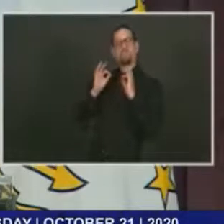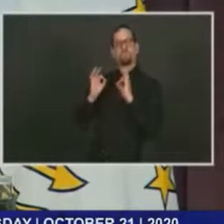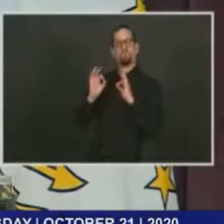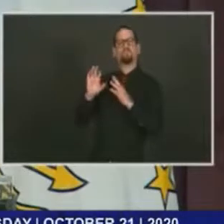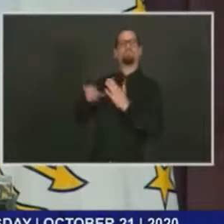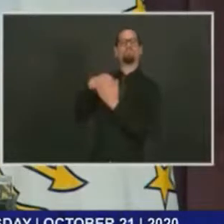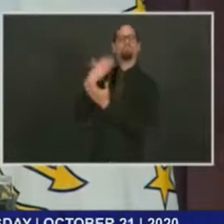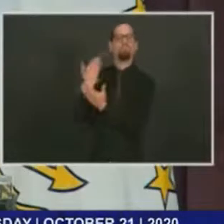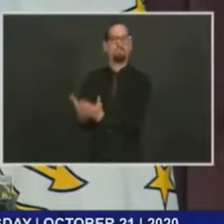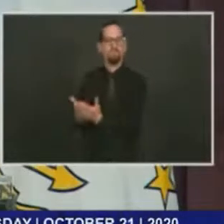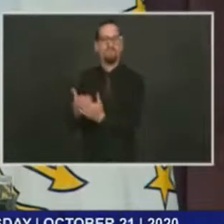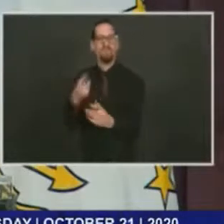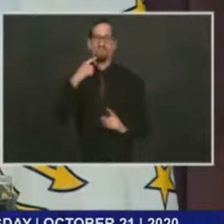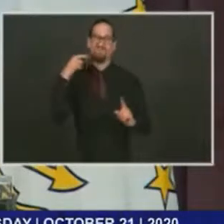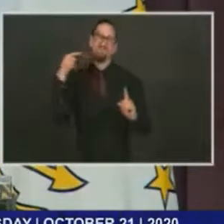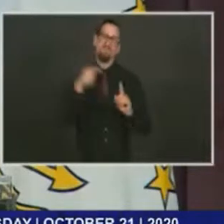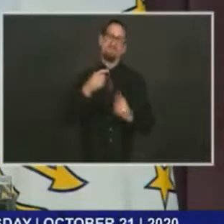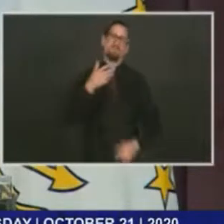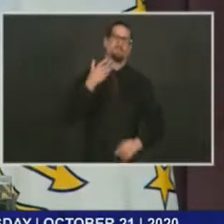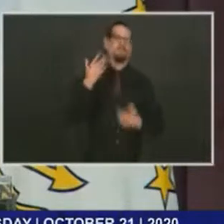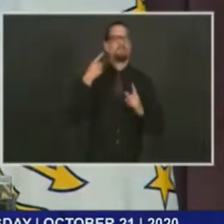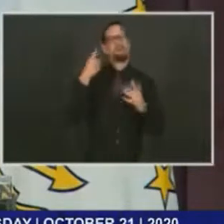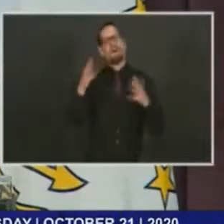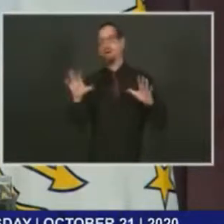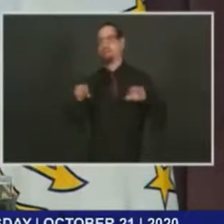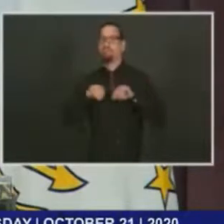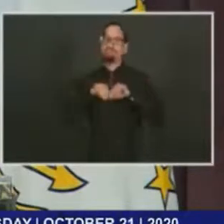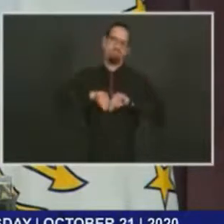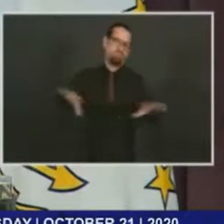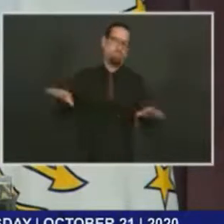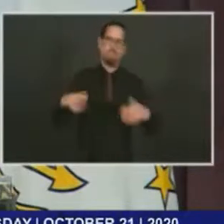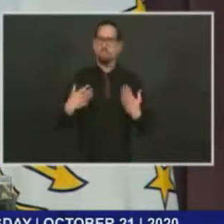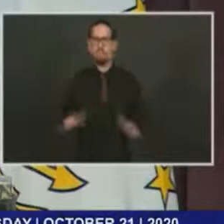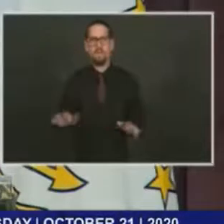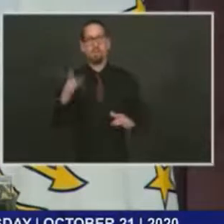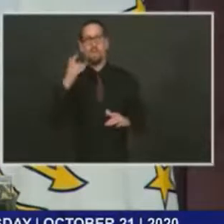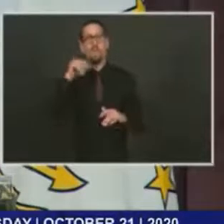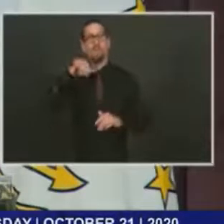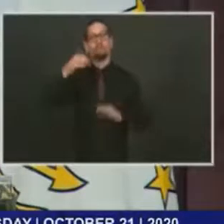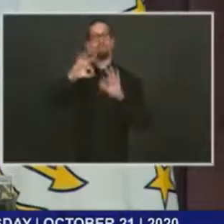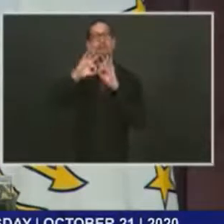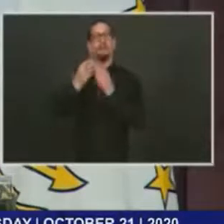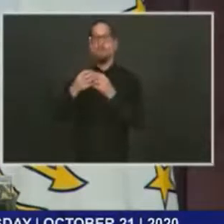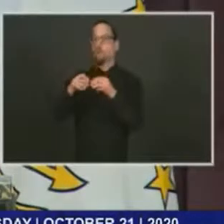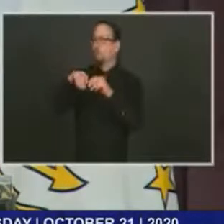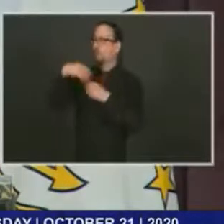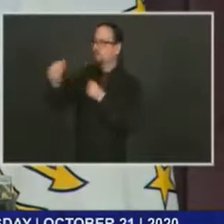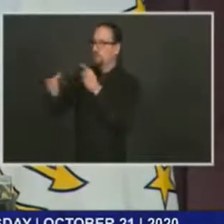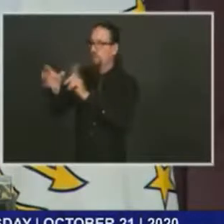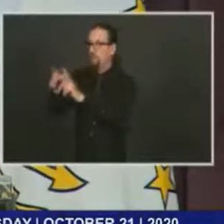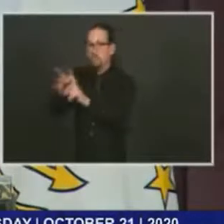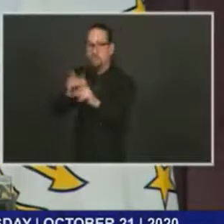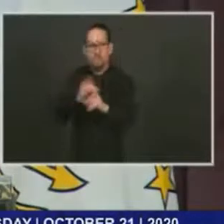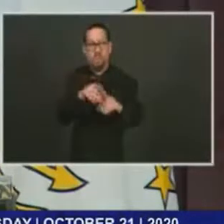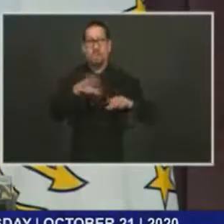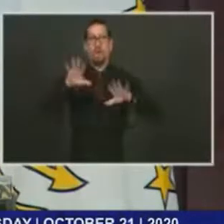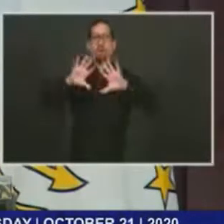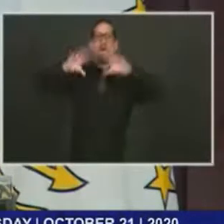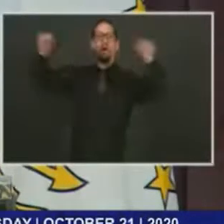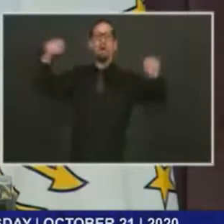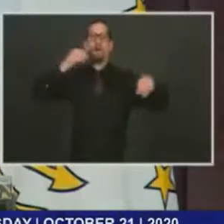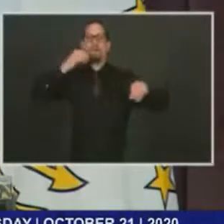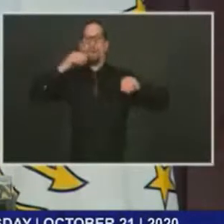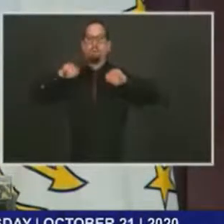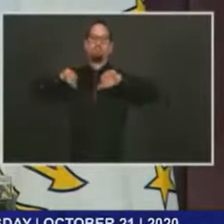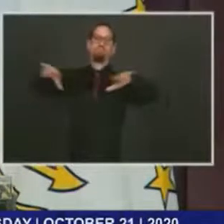way to avoid spreading the virus to your loved ones, and for us as a state to avoid having